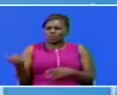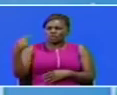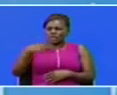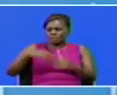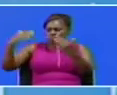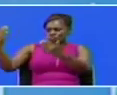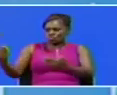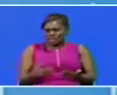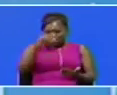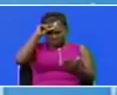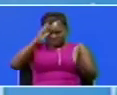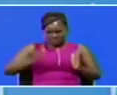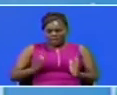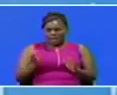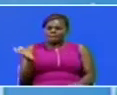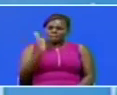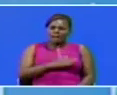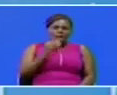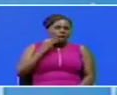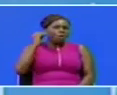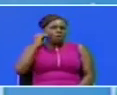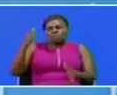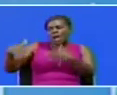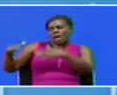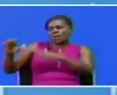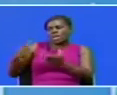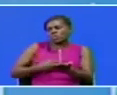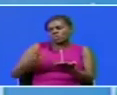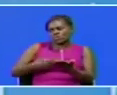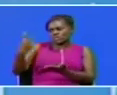welcome their governor back home after being away for 2 weeks.